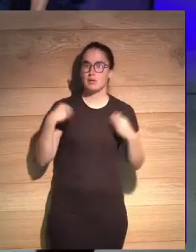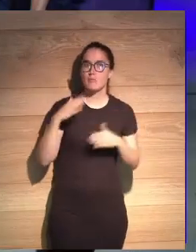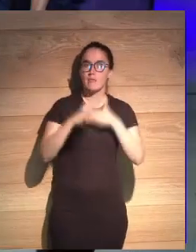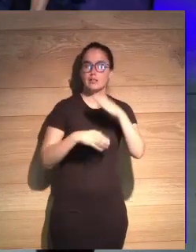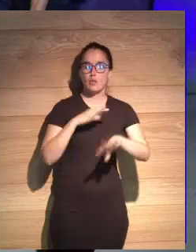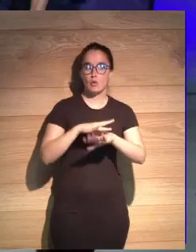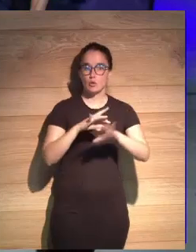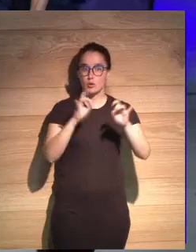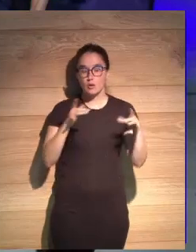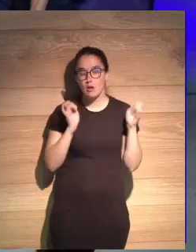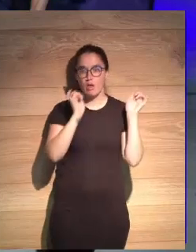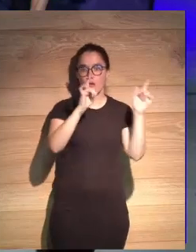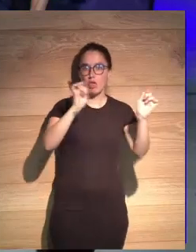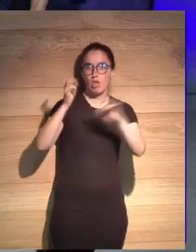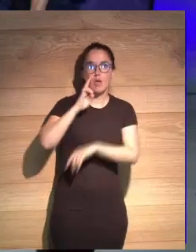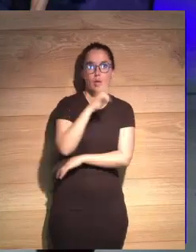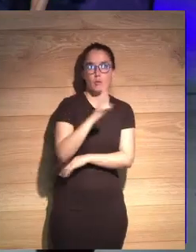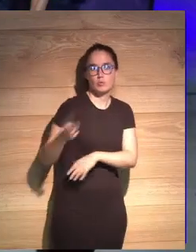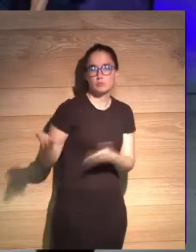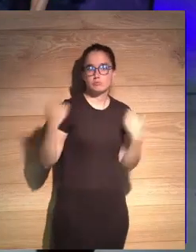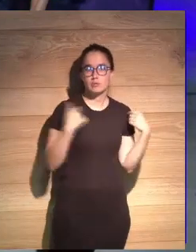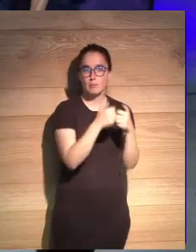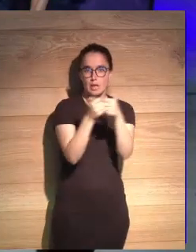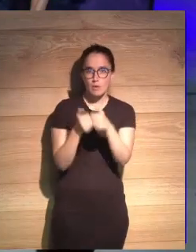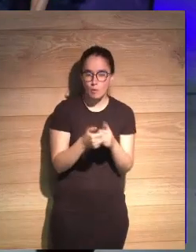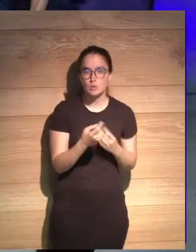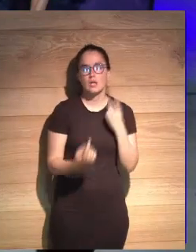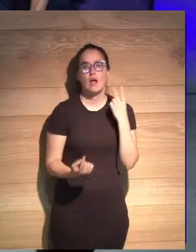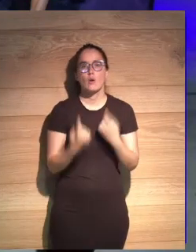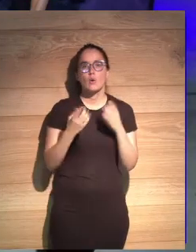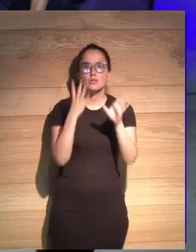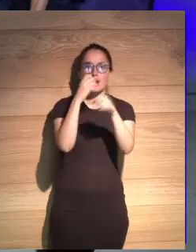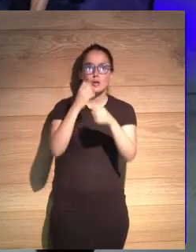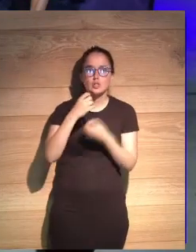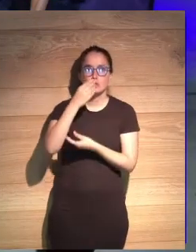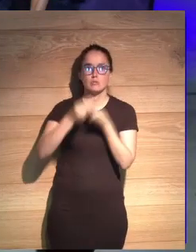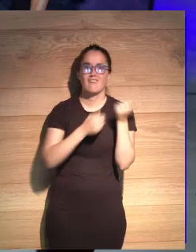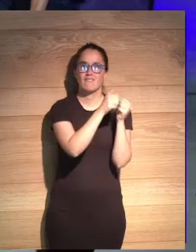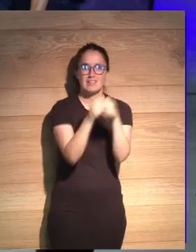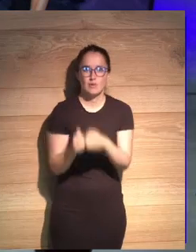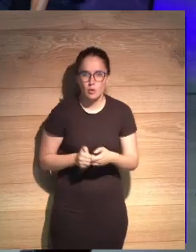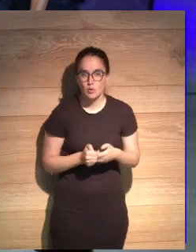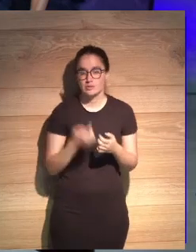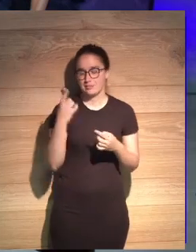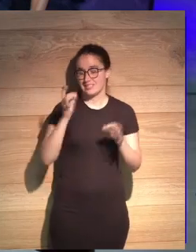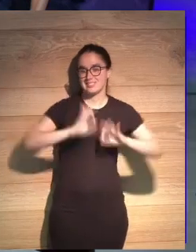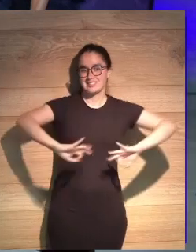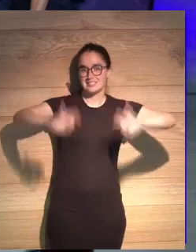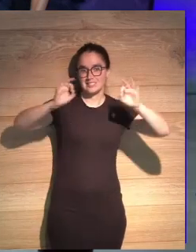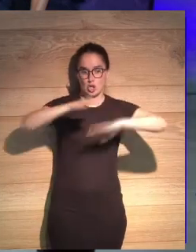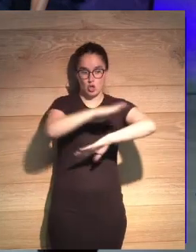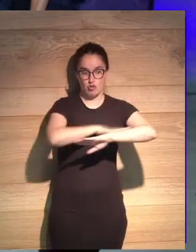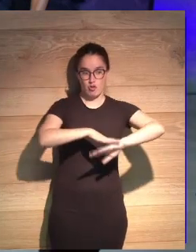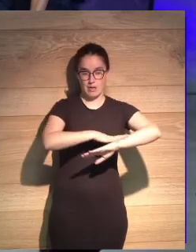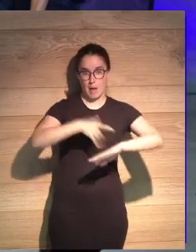is in the White House right now. But to be honest, we see that there are so many other fields, like labs, museums, that